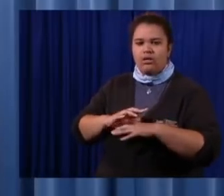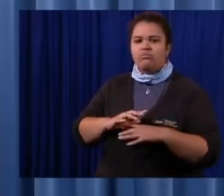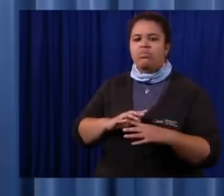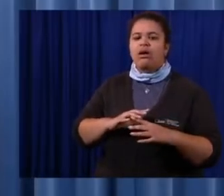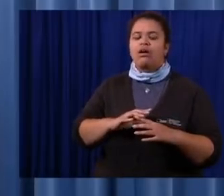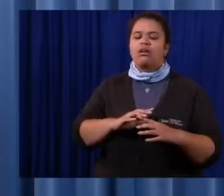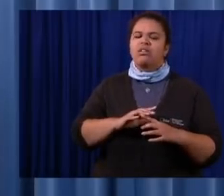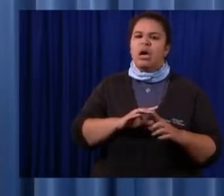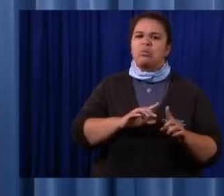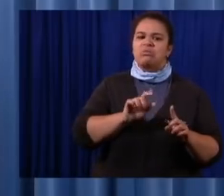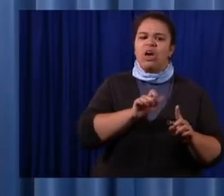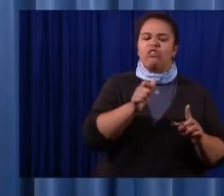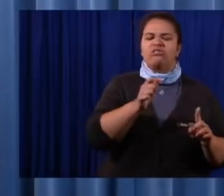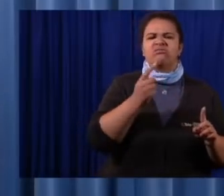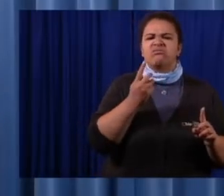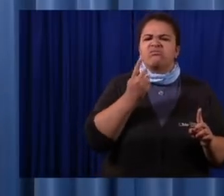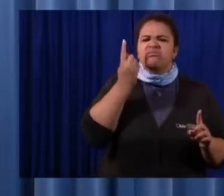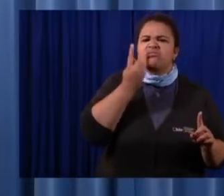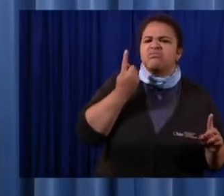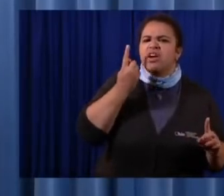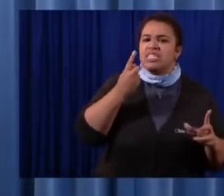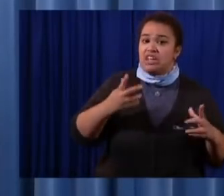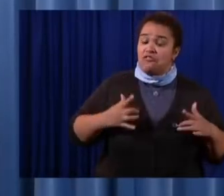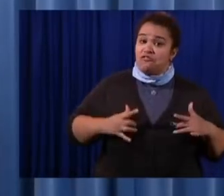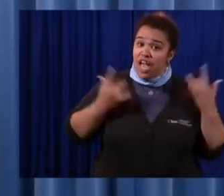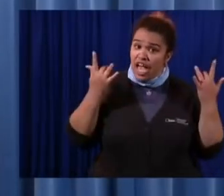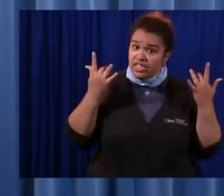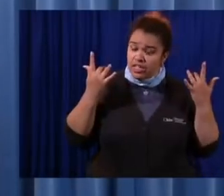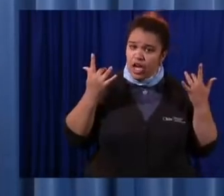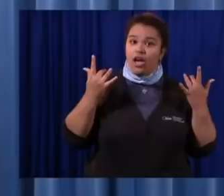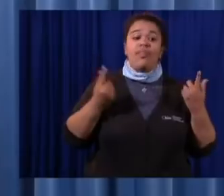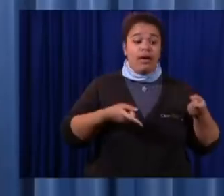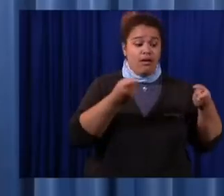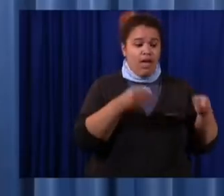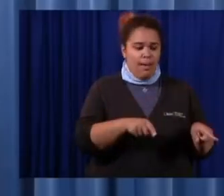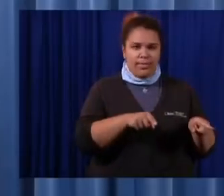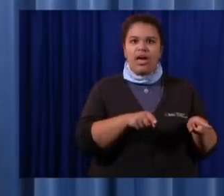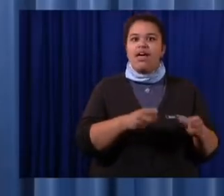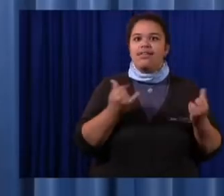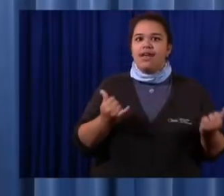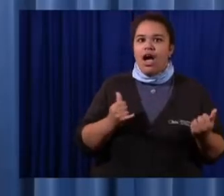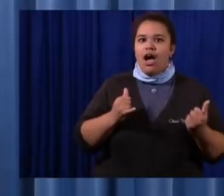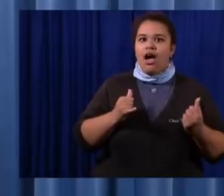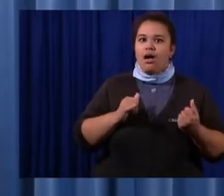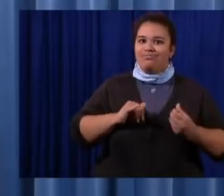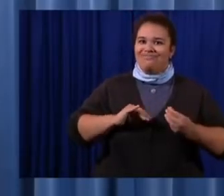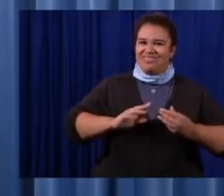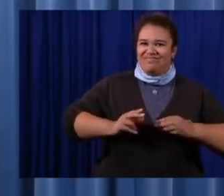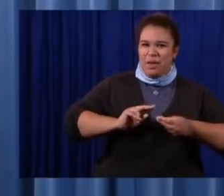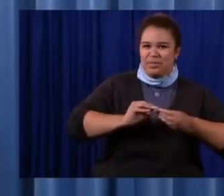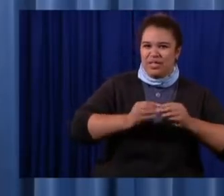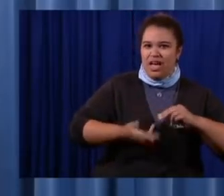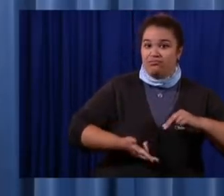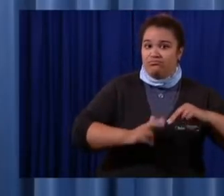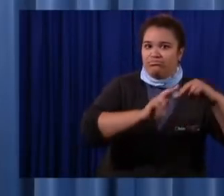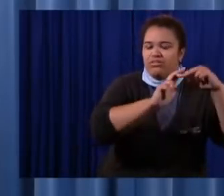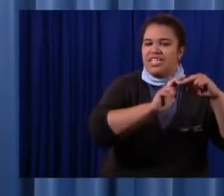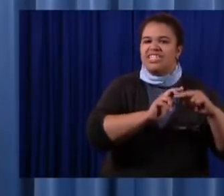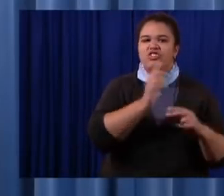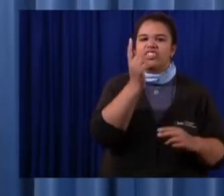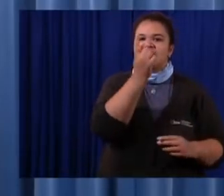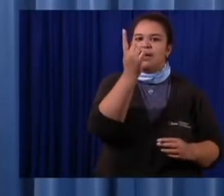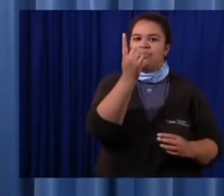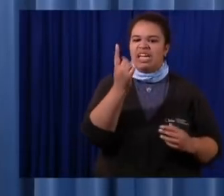these increases, if there are certain events that have led to more positive cases, things that people should be watching out for.